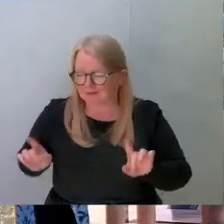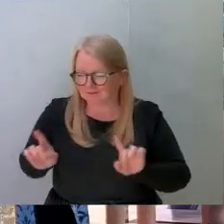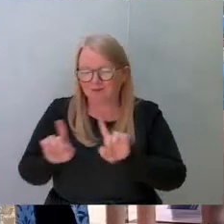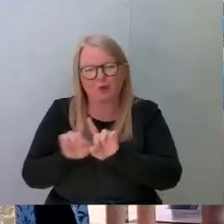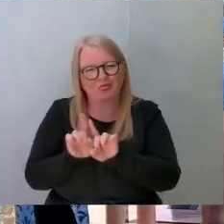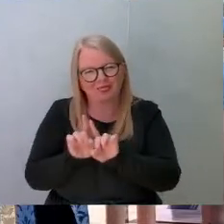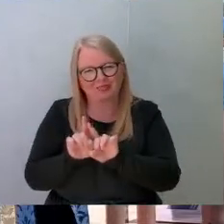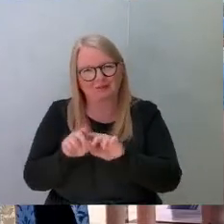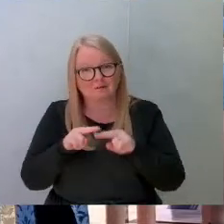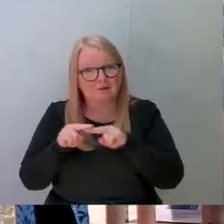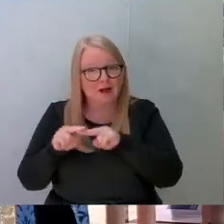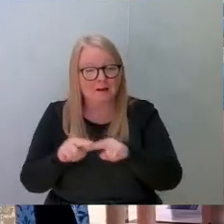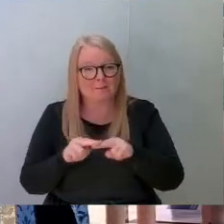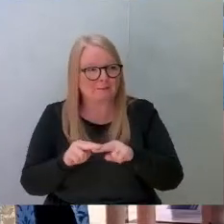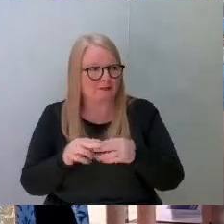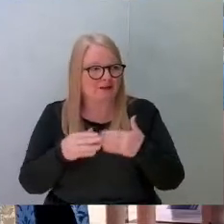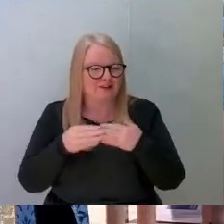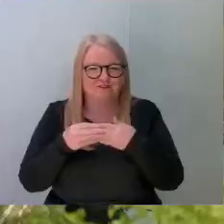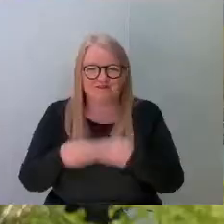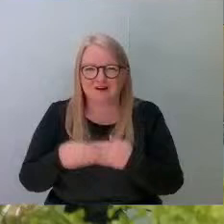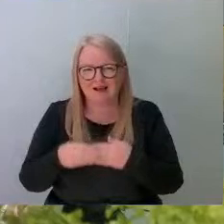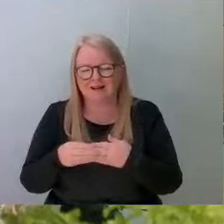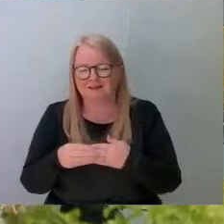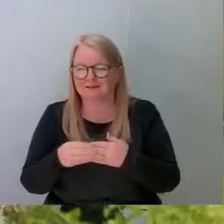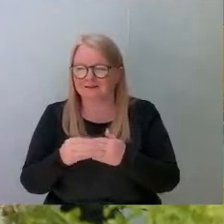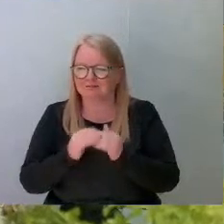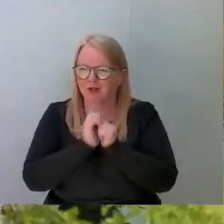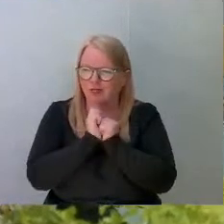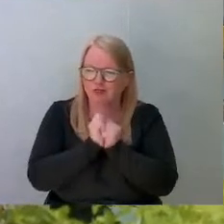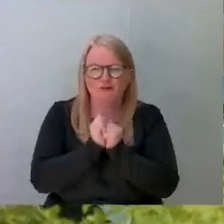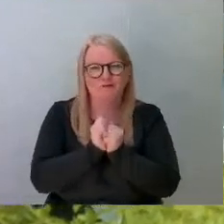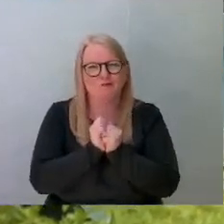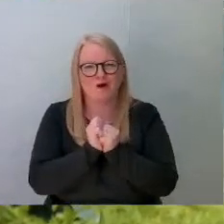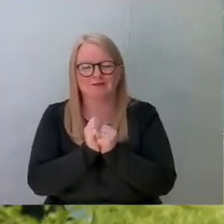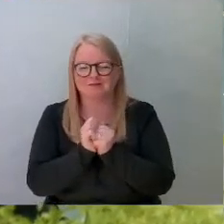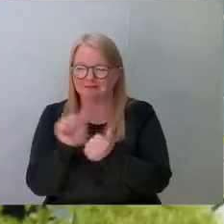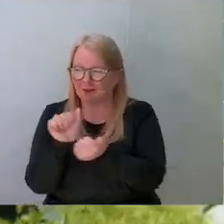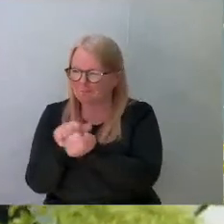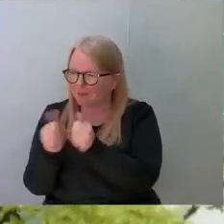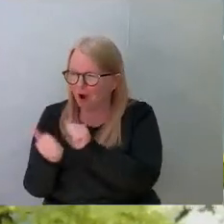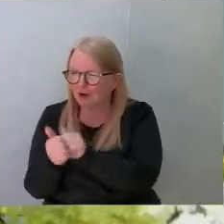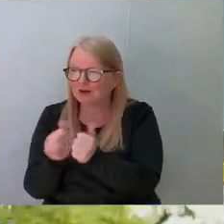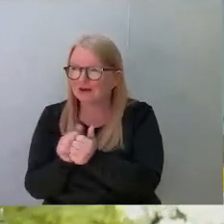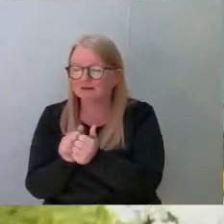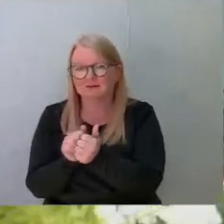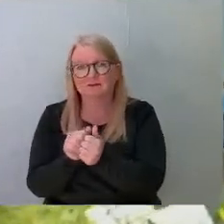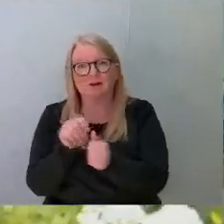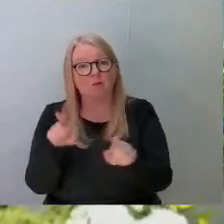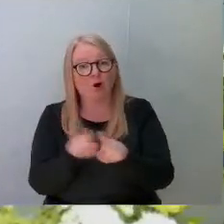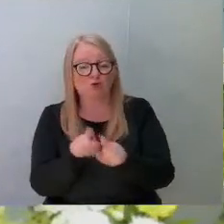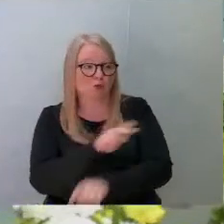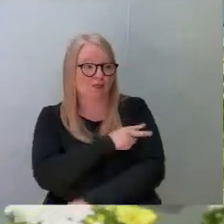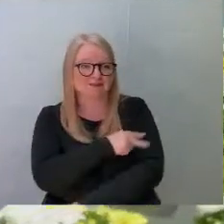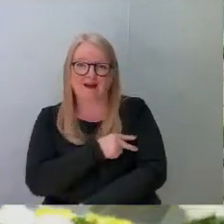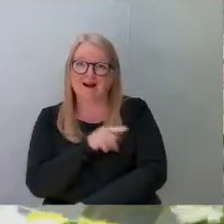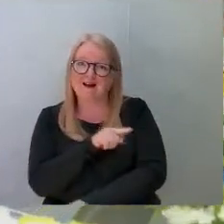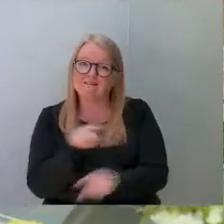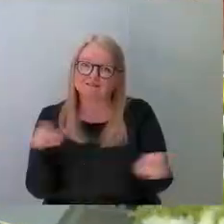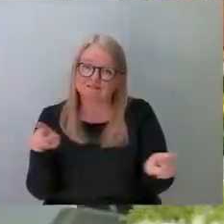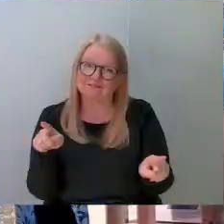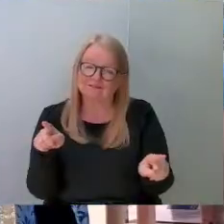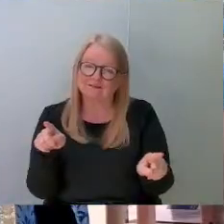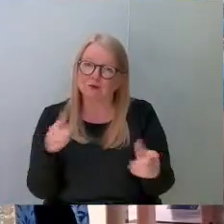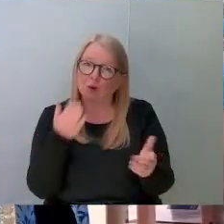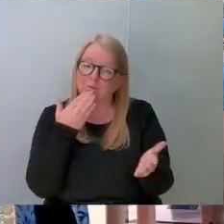your family, your friends, your loved ones, your partners, and also your staff. So